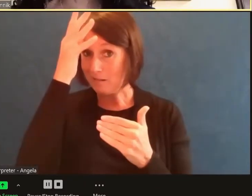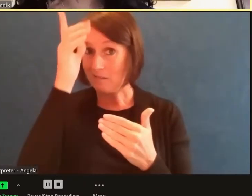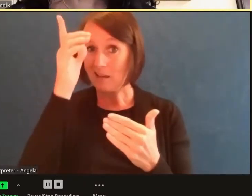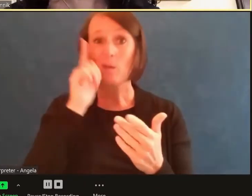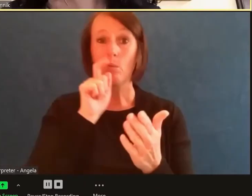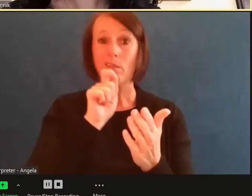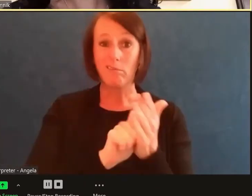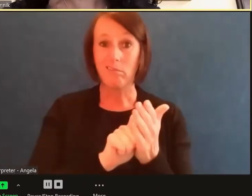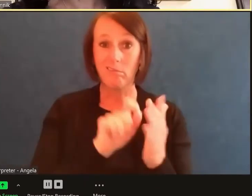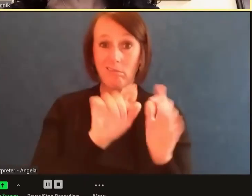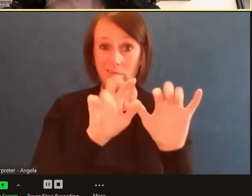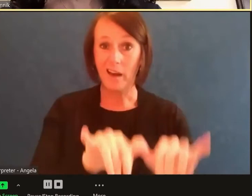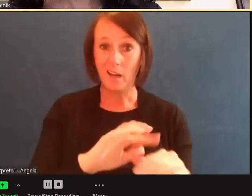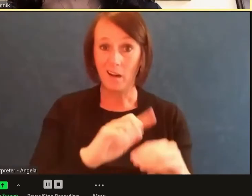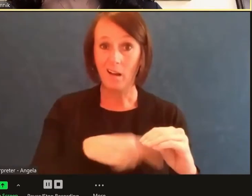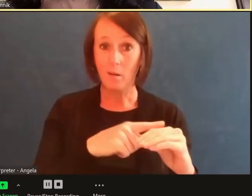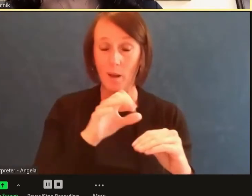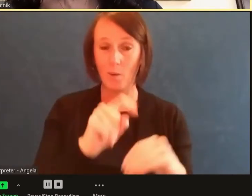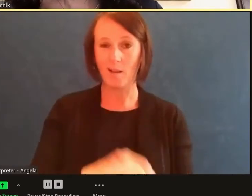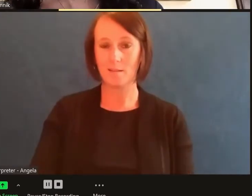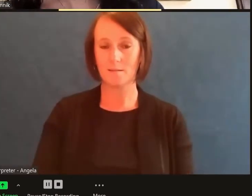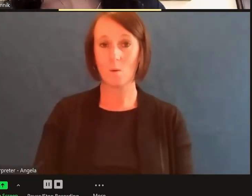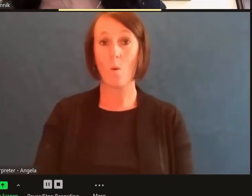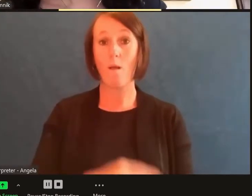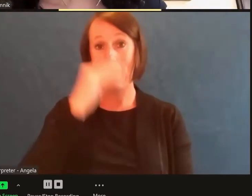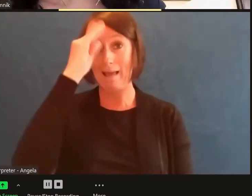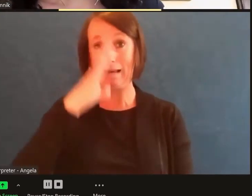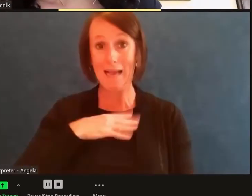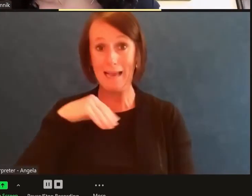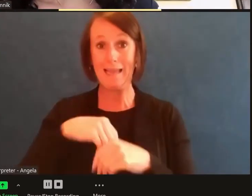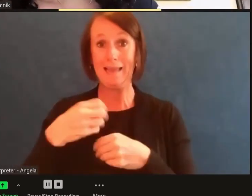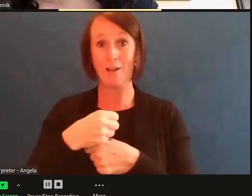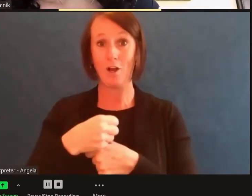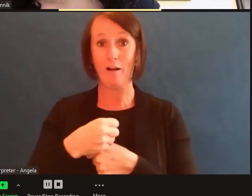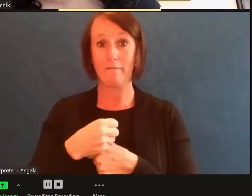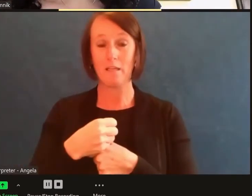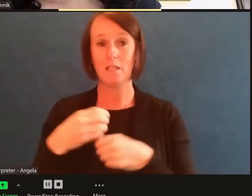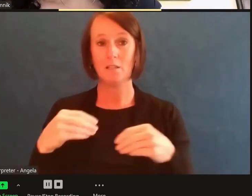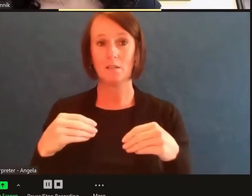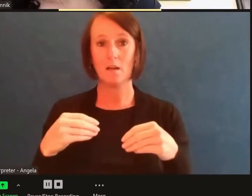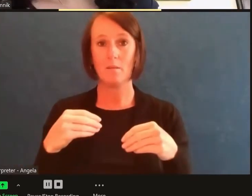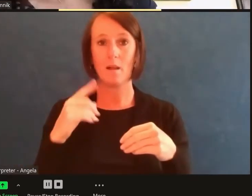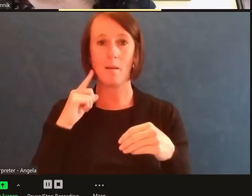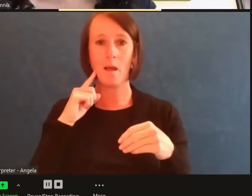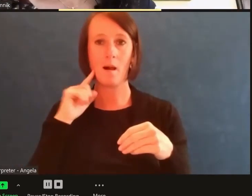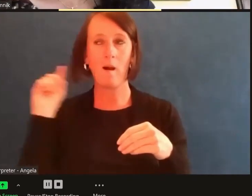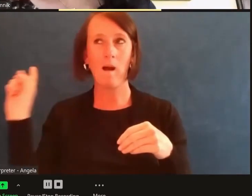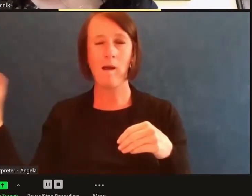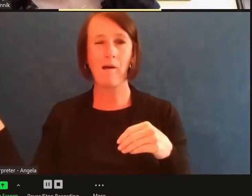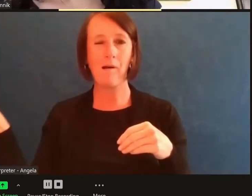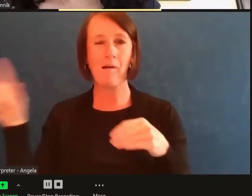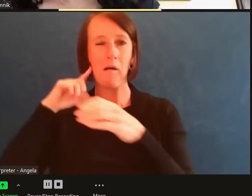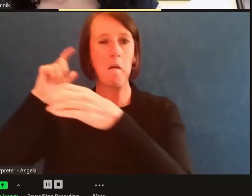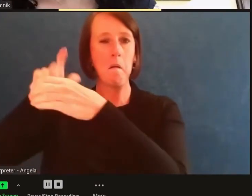Yes, good point. I'm that guy in the coffee shop who's writing, but also kind of tilting his head to the side and listening into